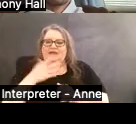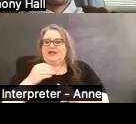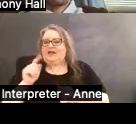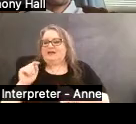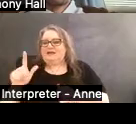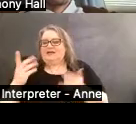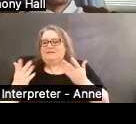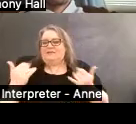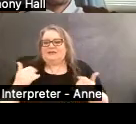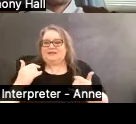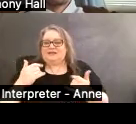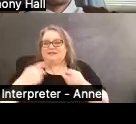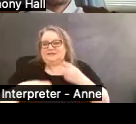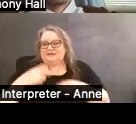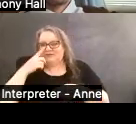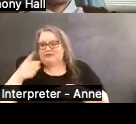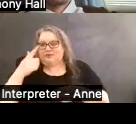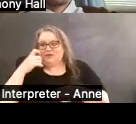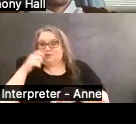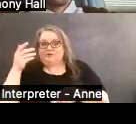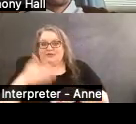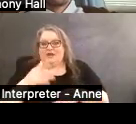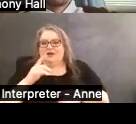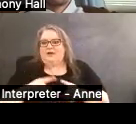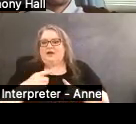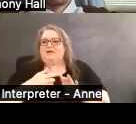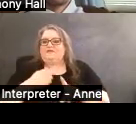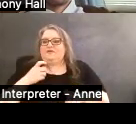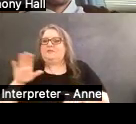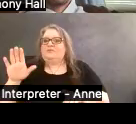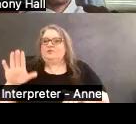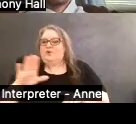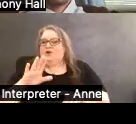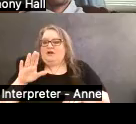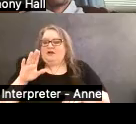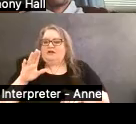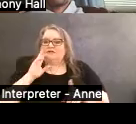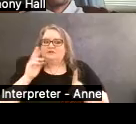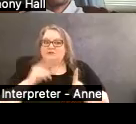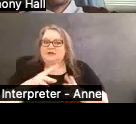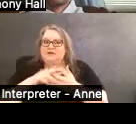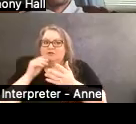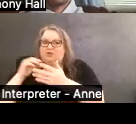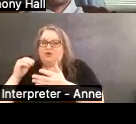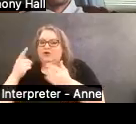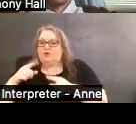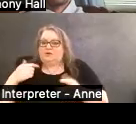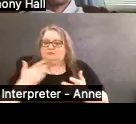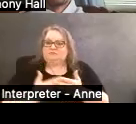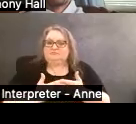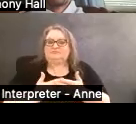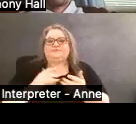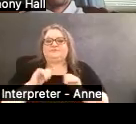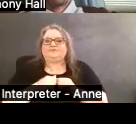little difficult for you because you weren't there, but just from your learning once you came in, how do you see some